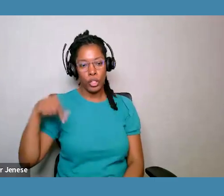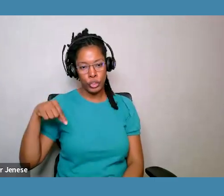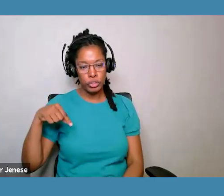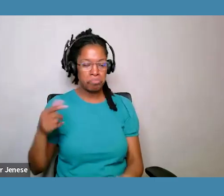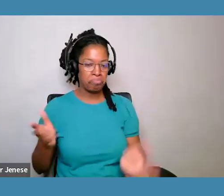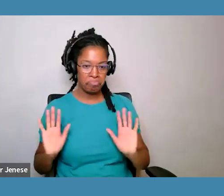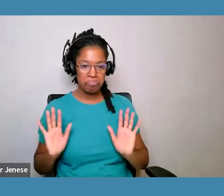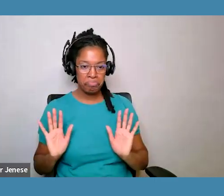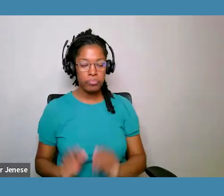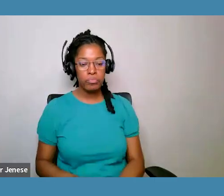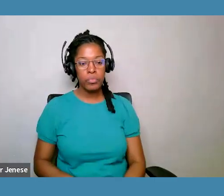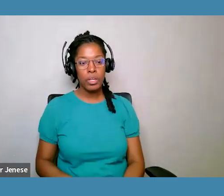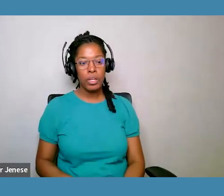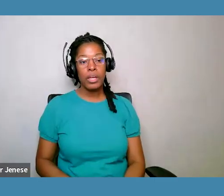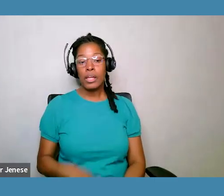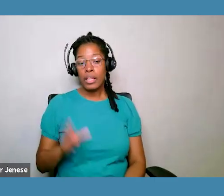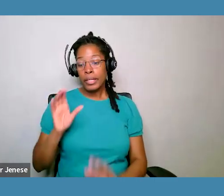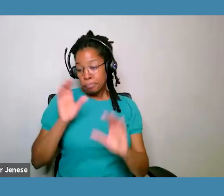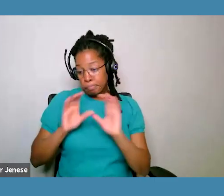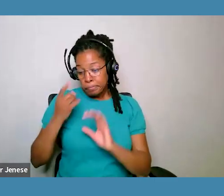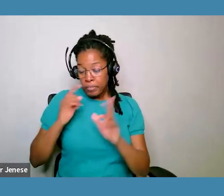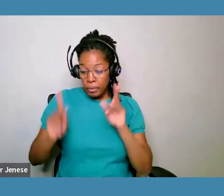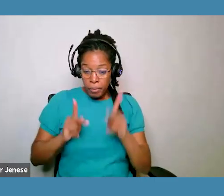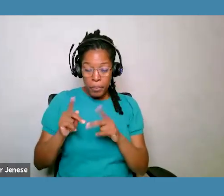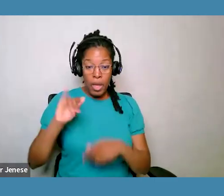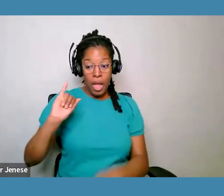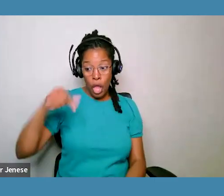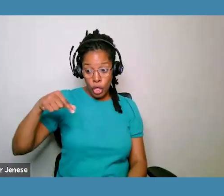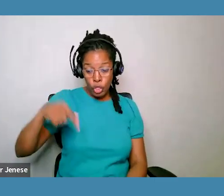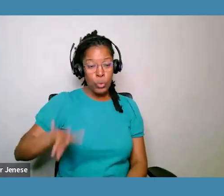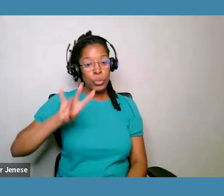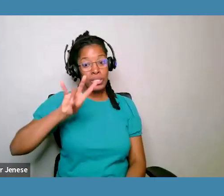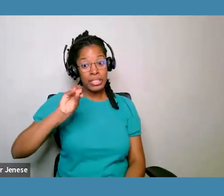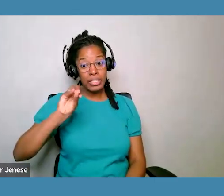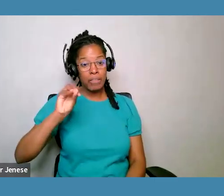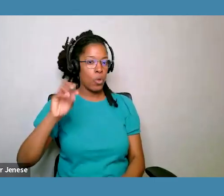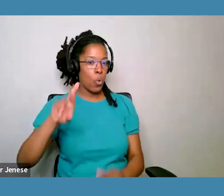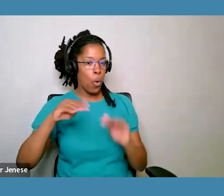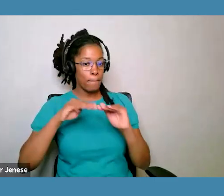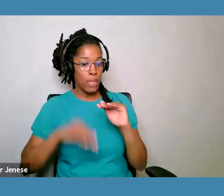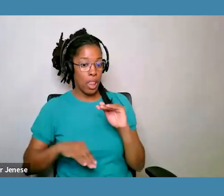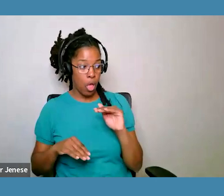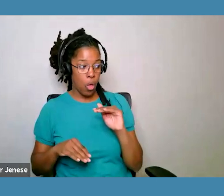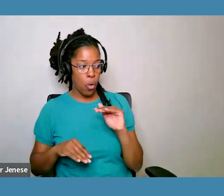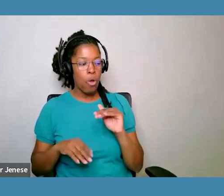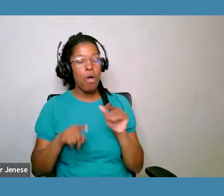So they're looking for people with IQs who are 70 or below, who also